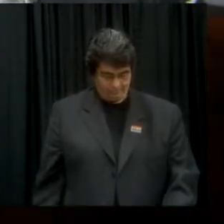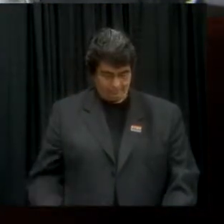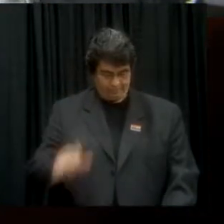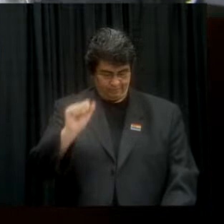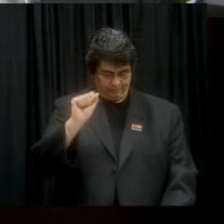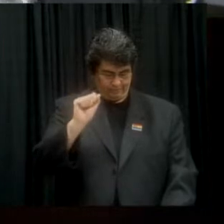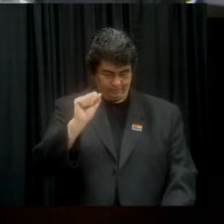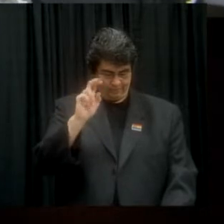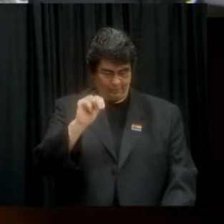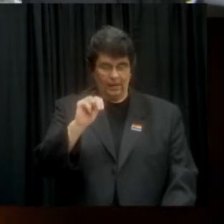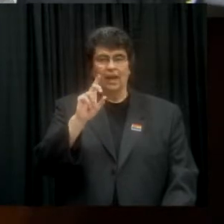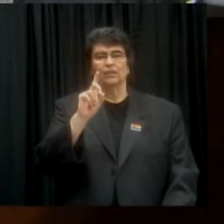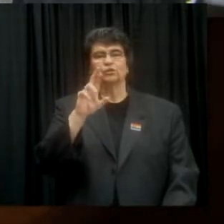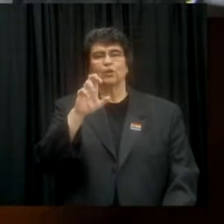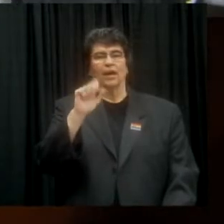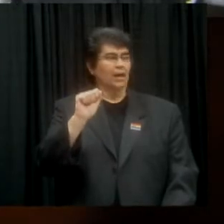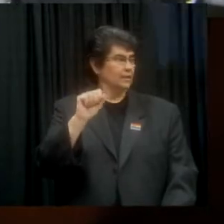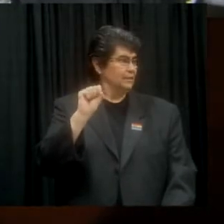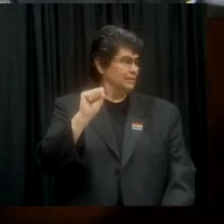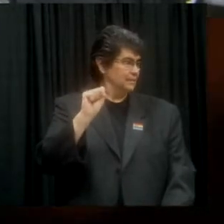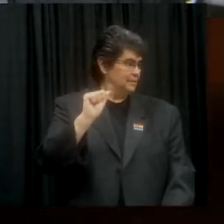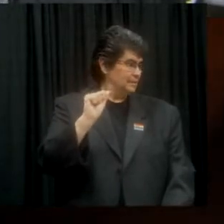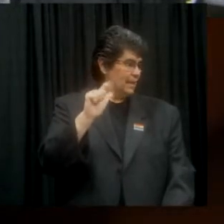Andrea Salee.